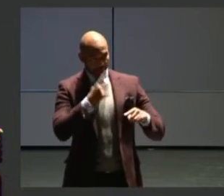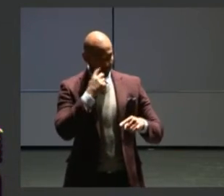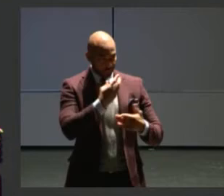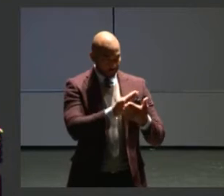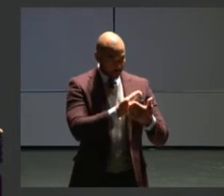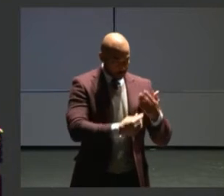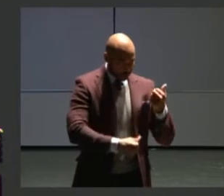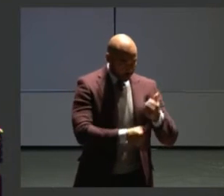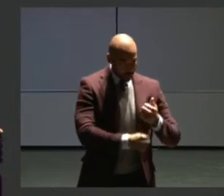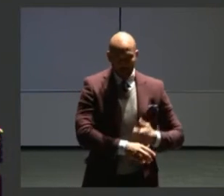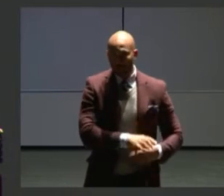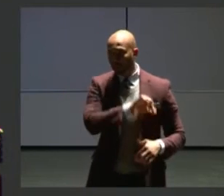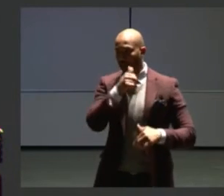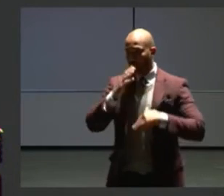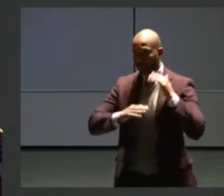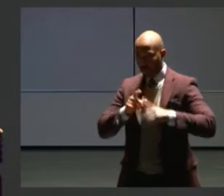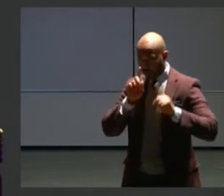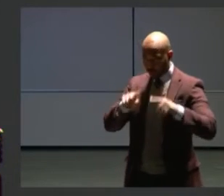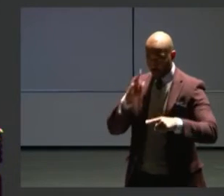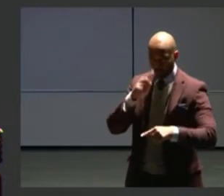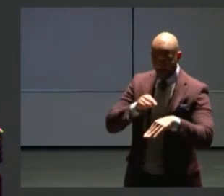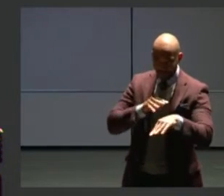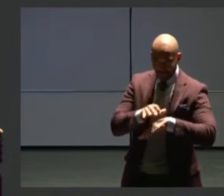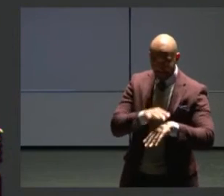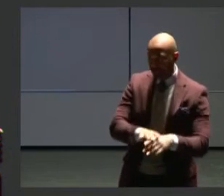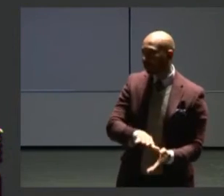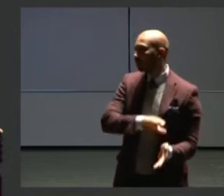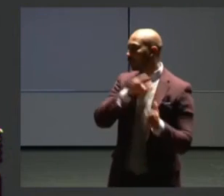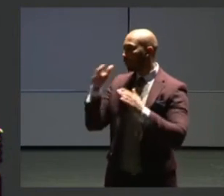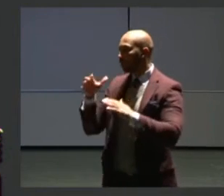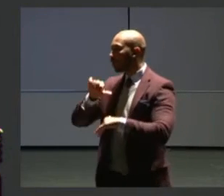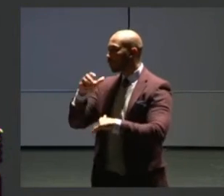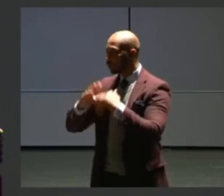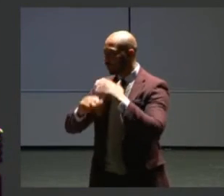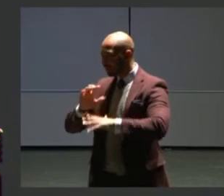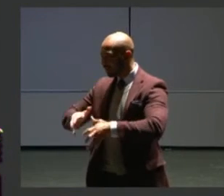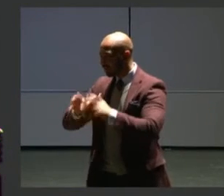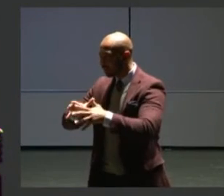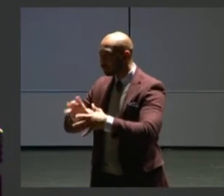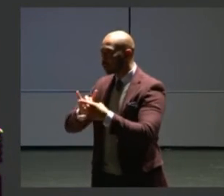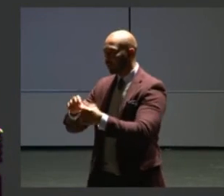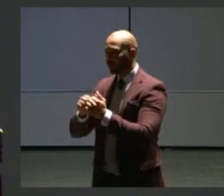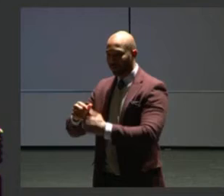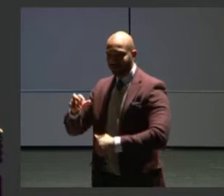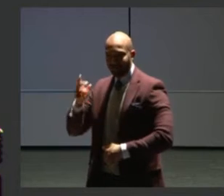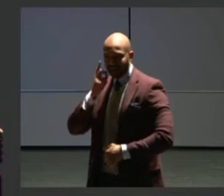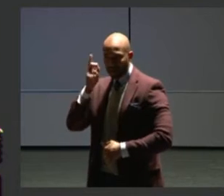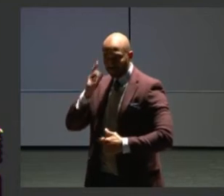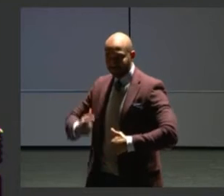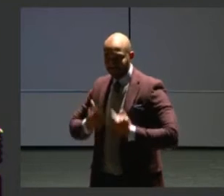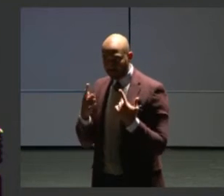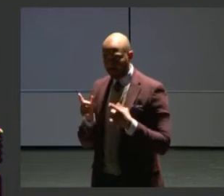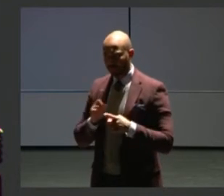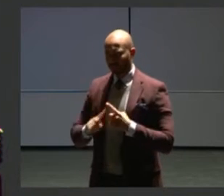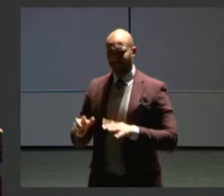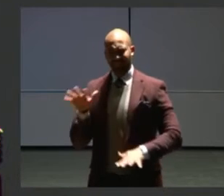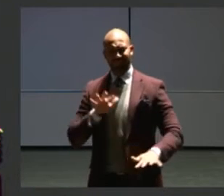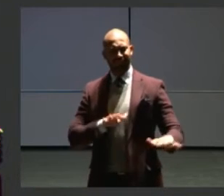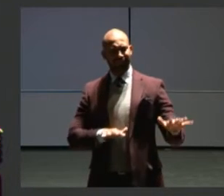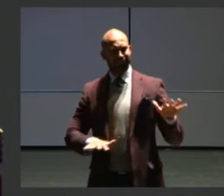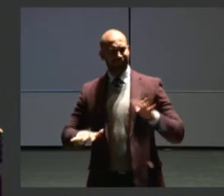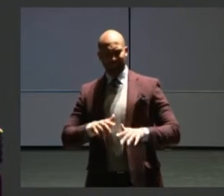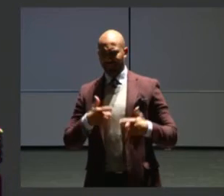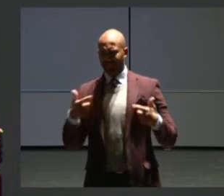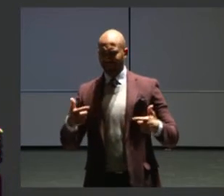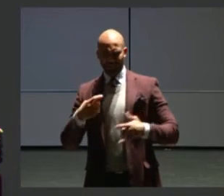for enrollment, for another for advising, to another for different things that students need around housing, and you can imagine how bewildering it is on a large